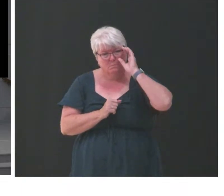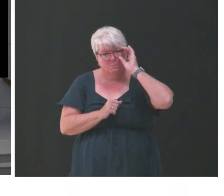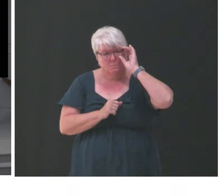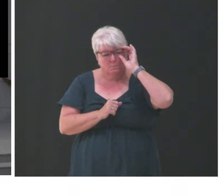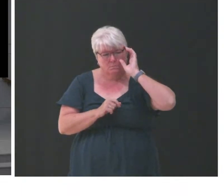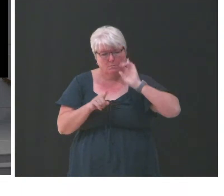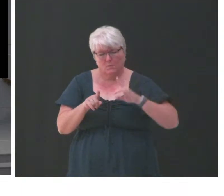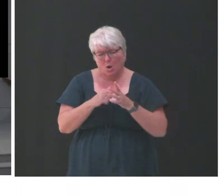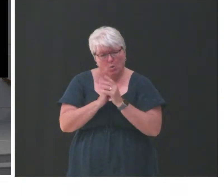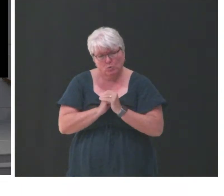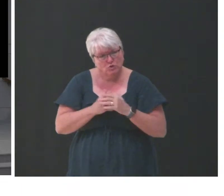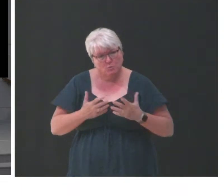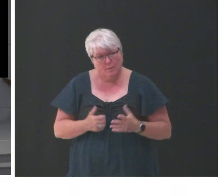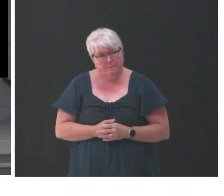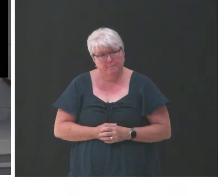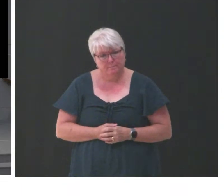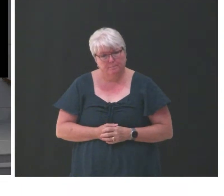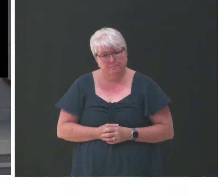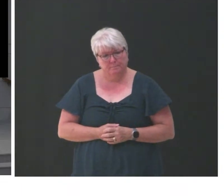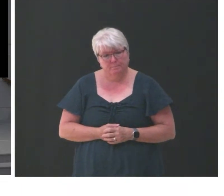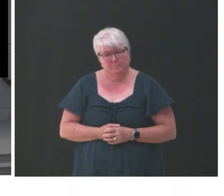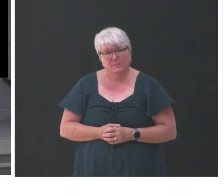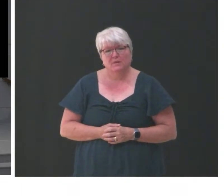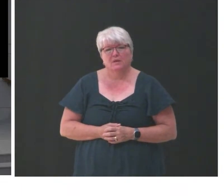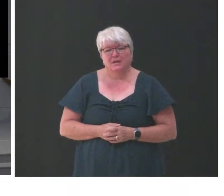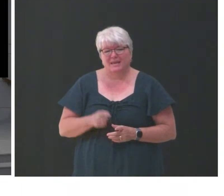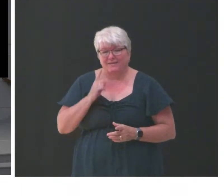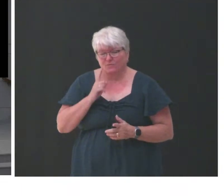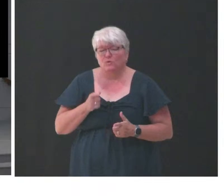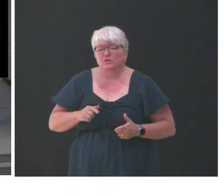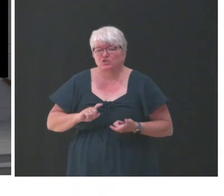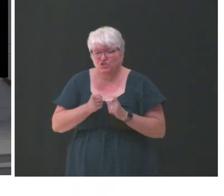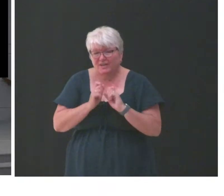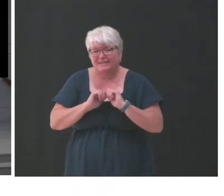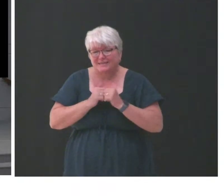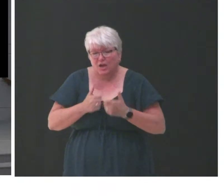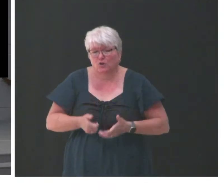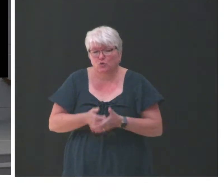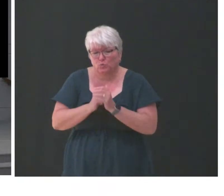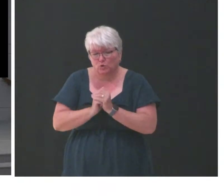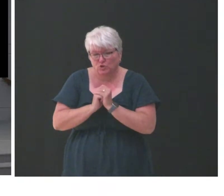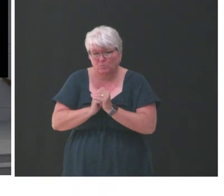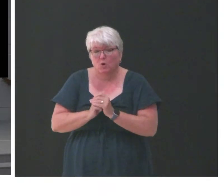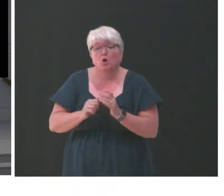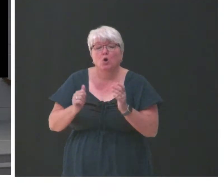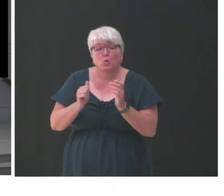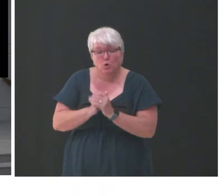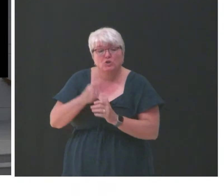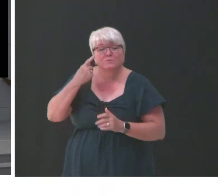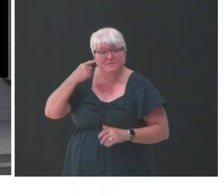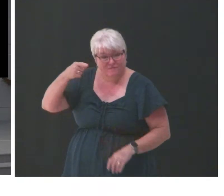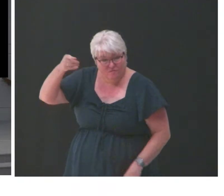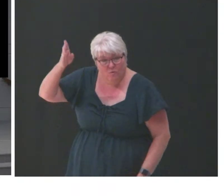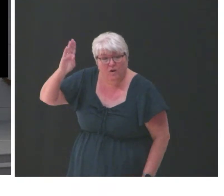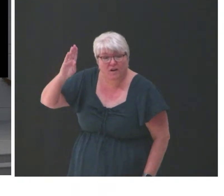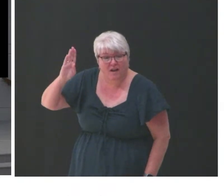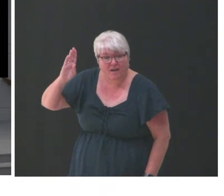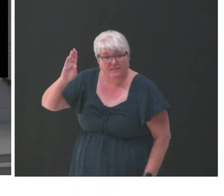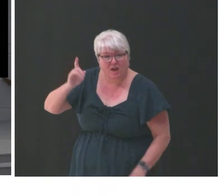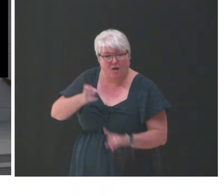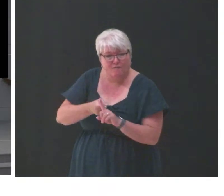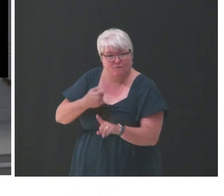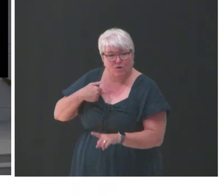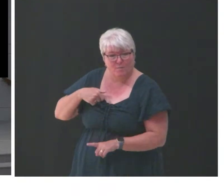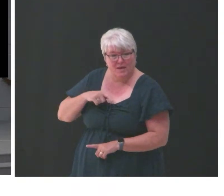Here's what I want you to know about worship. If you let this will change how you worship. Worship is for God from